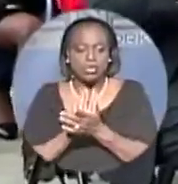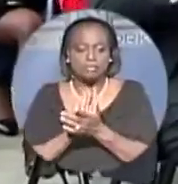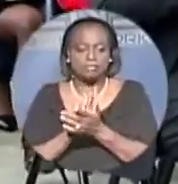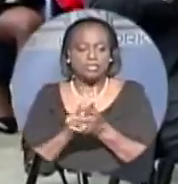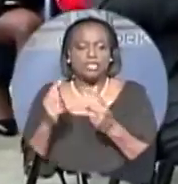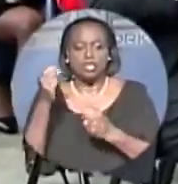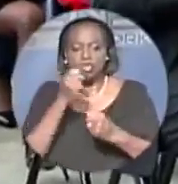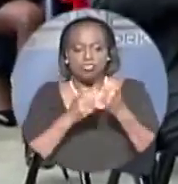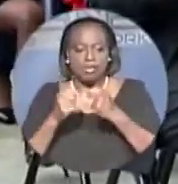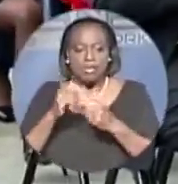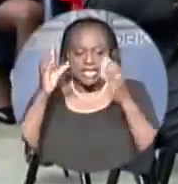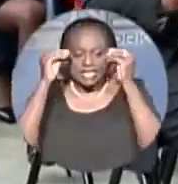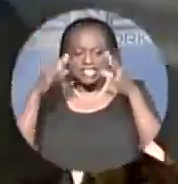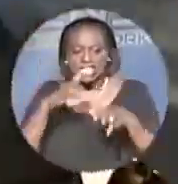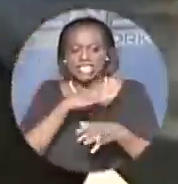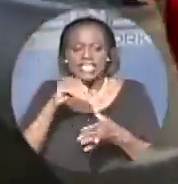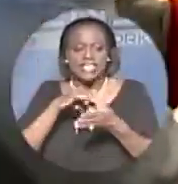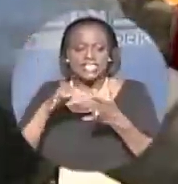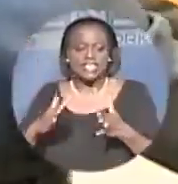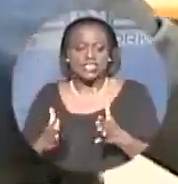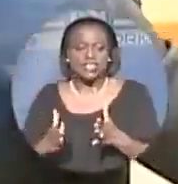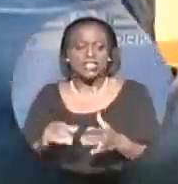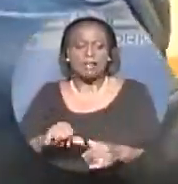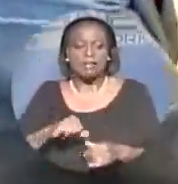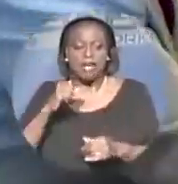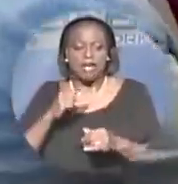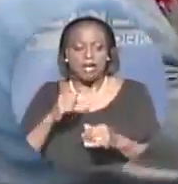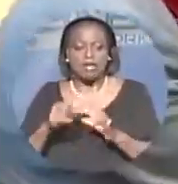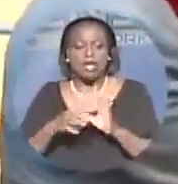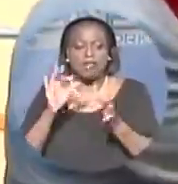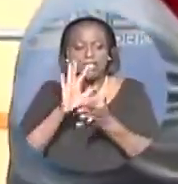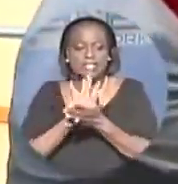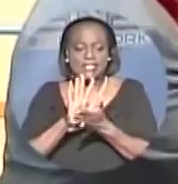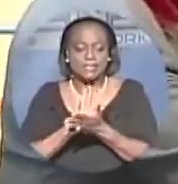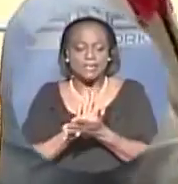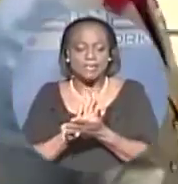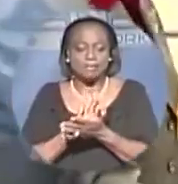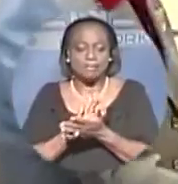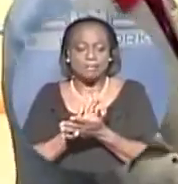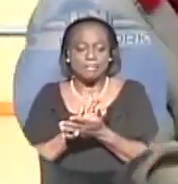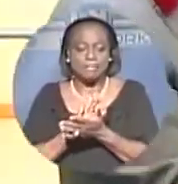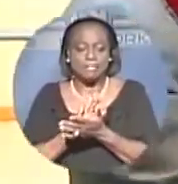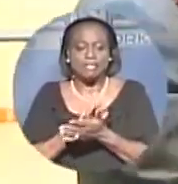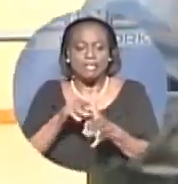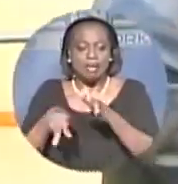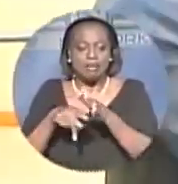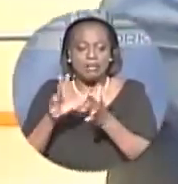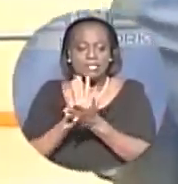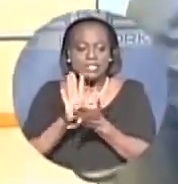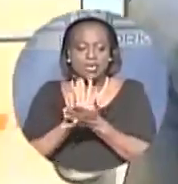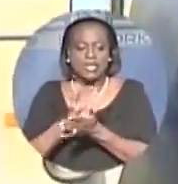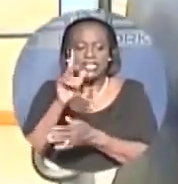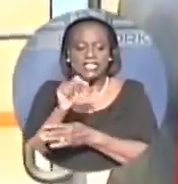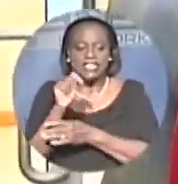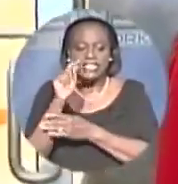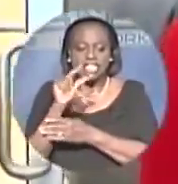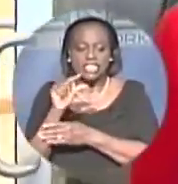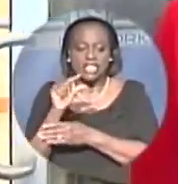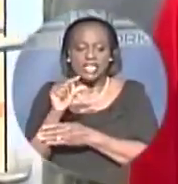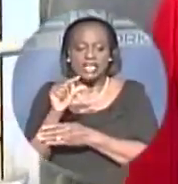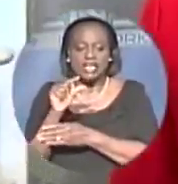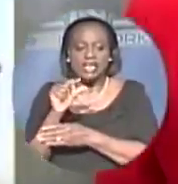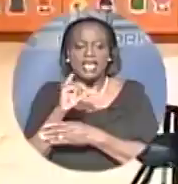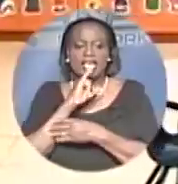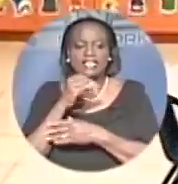and students are proud of their $15.1 million state-of-the-art campus. In the way of primary schools, T.G. Glover's is to